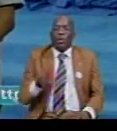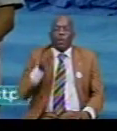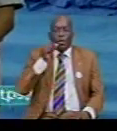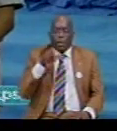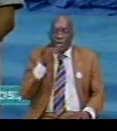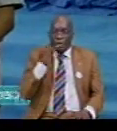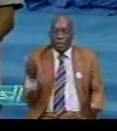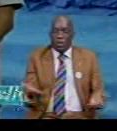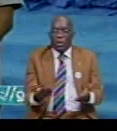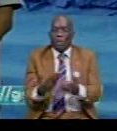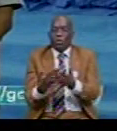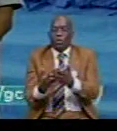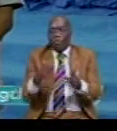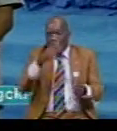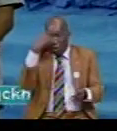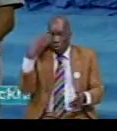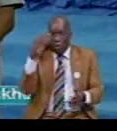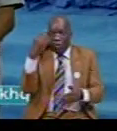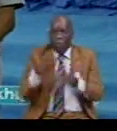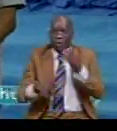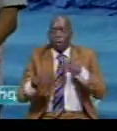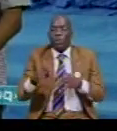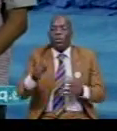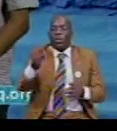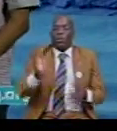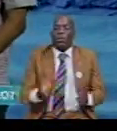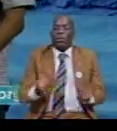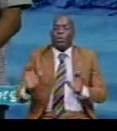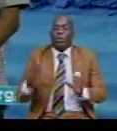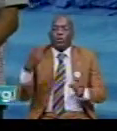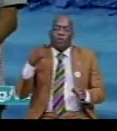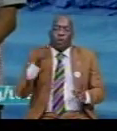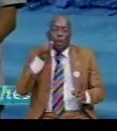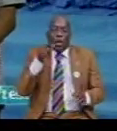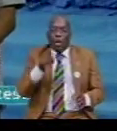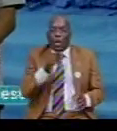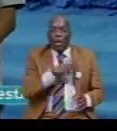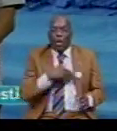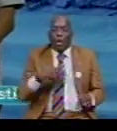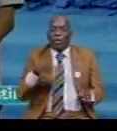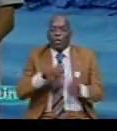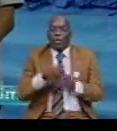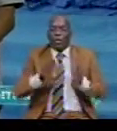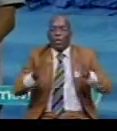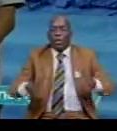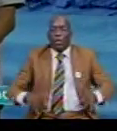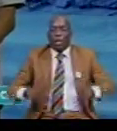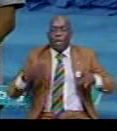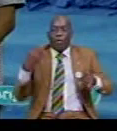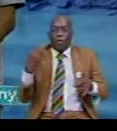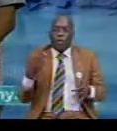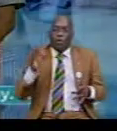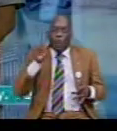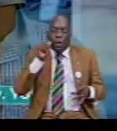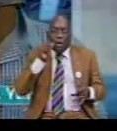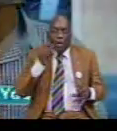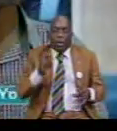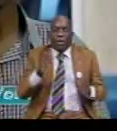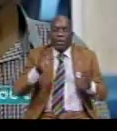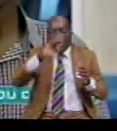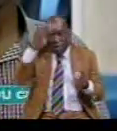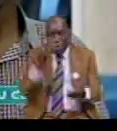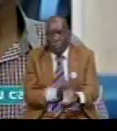me in my life and in the life of my son. First of all, he wrote an exam. We